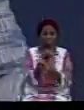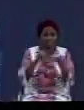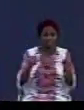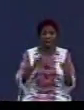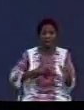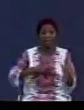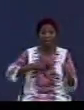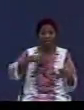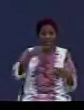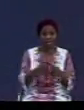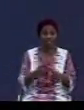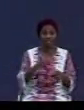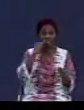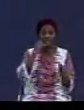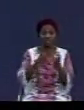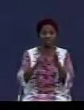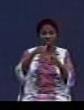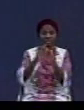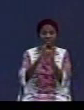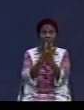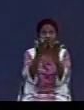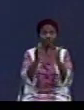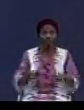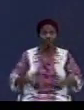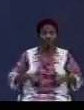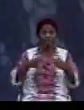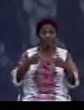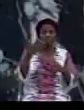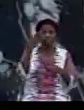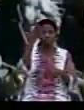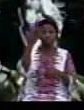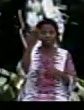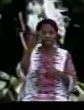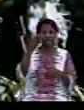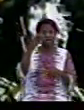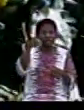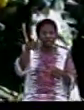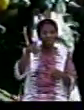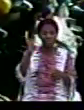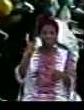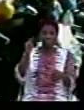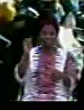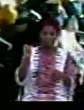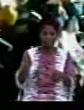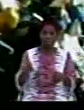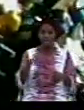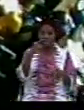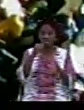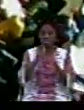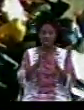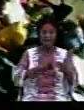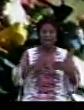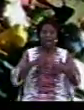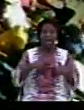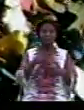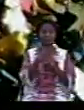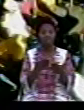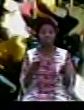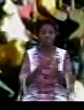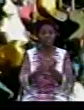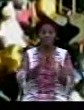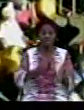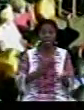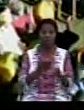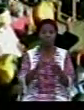have forgiveness. Peter said, I have something that I want to deposit in your life.